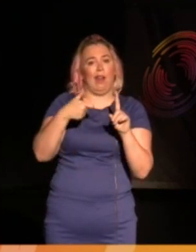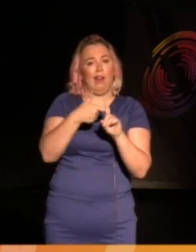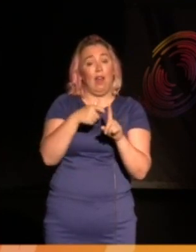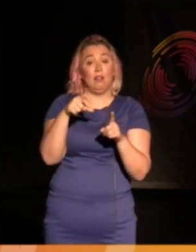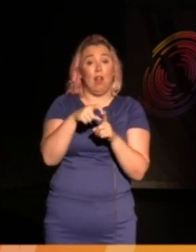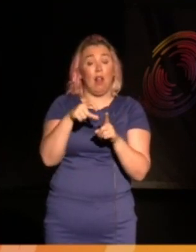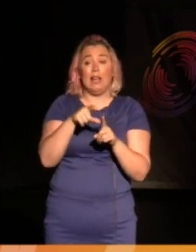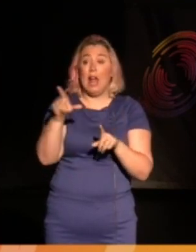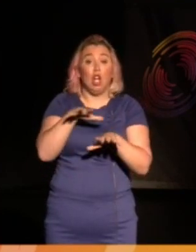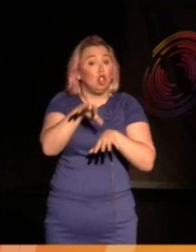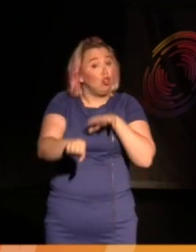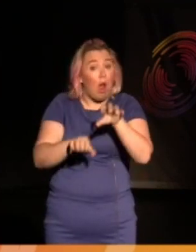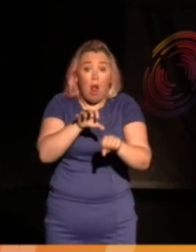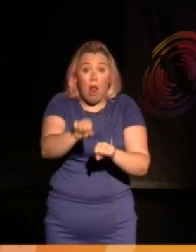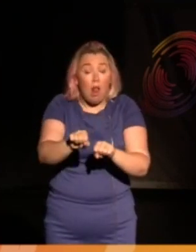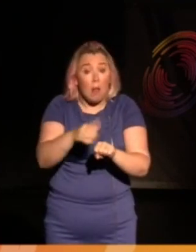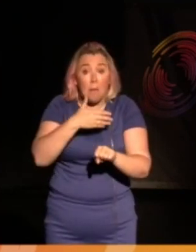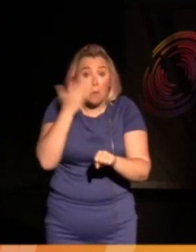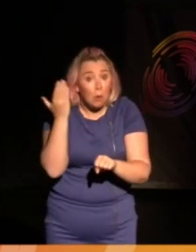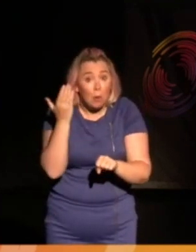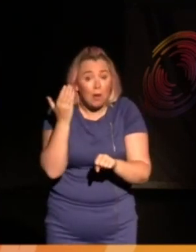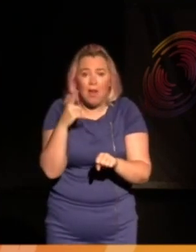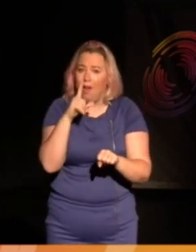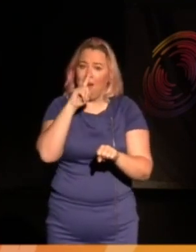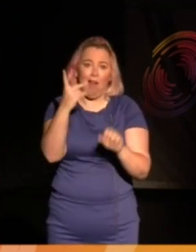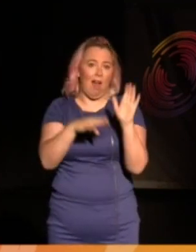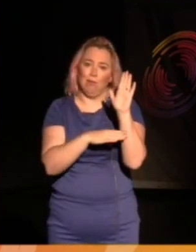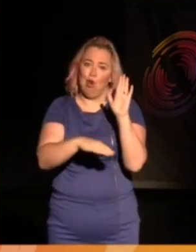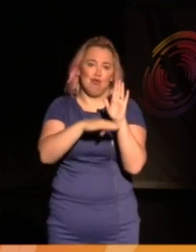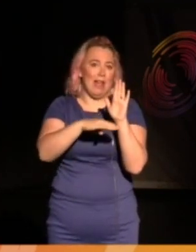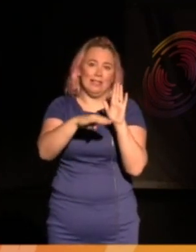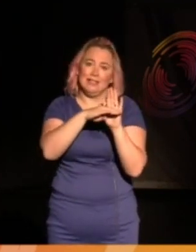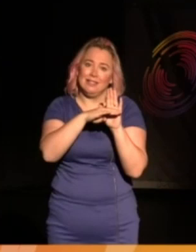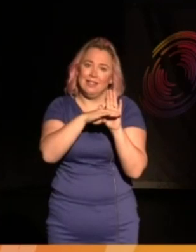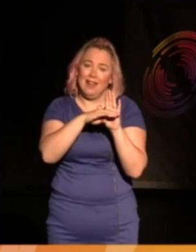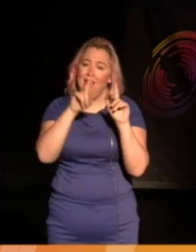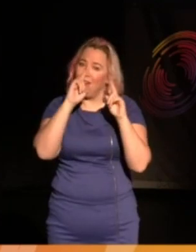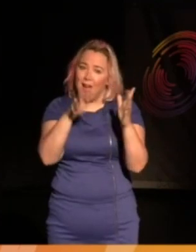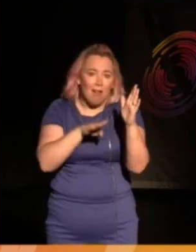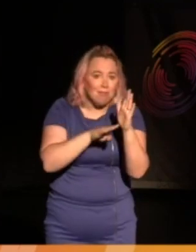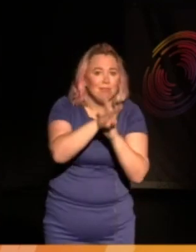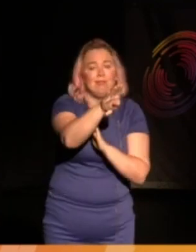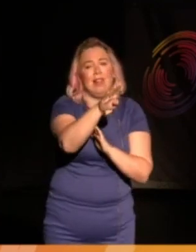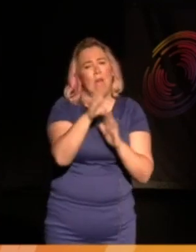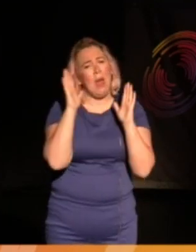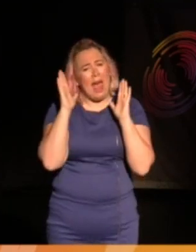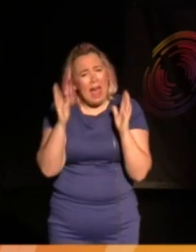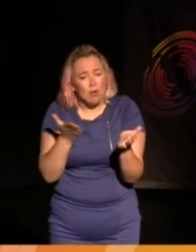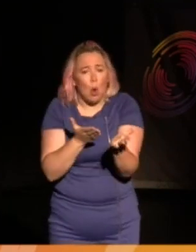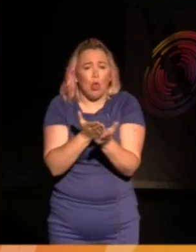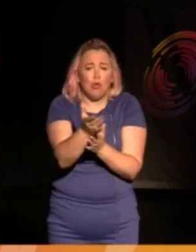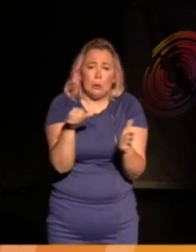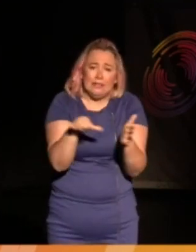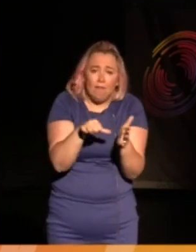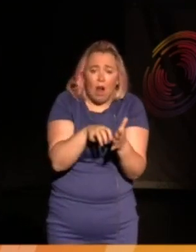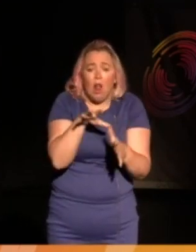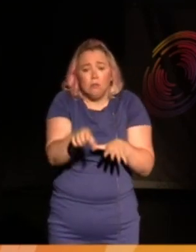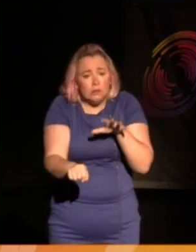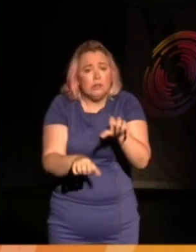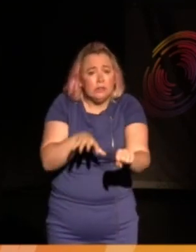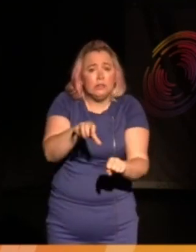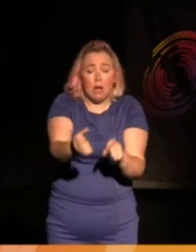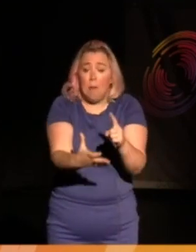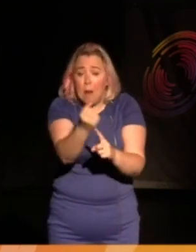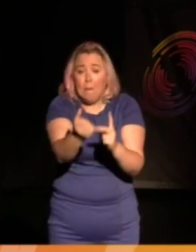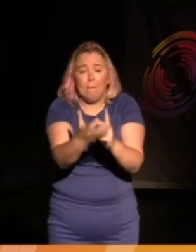progress. Those who profess to favor freedom and yet depreciate agitation are people who want crops without plowing up the